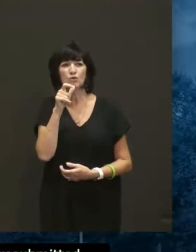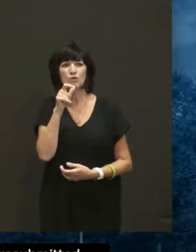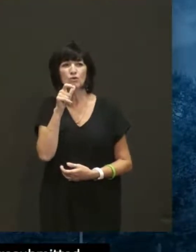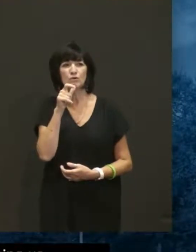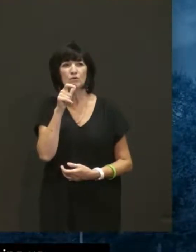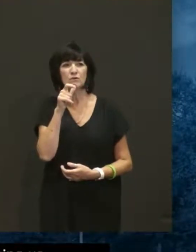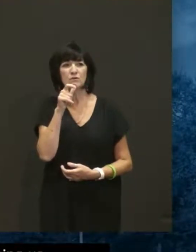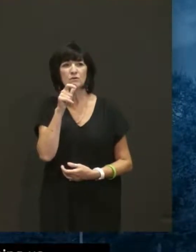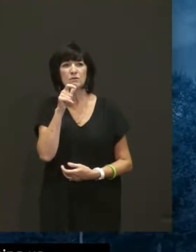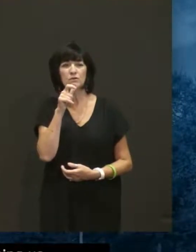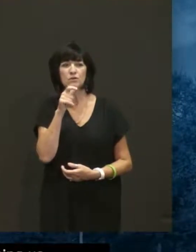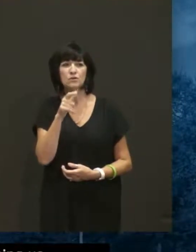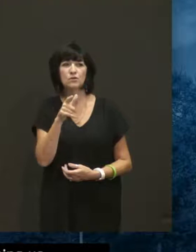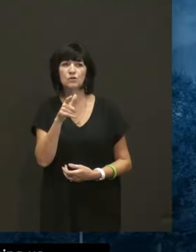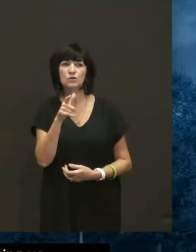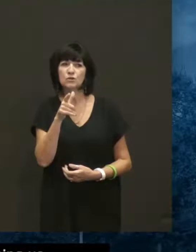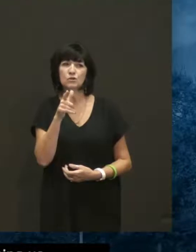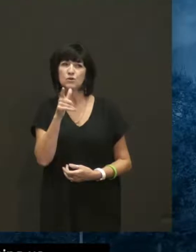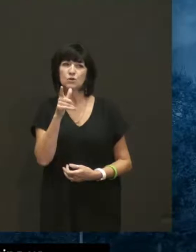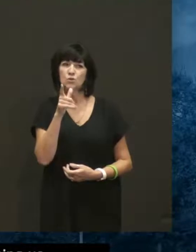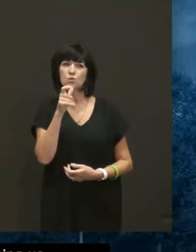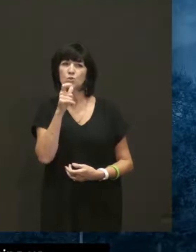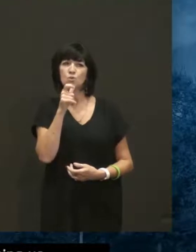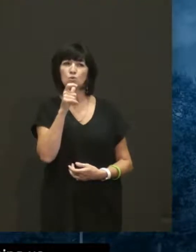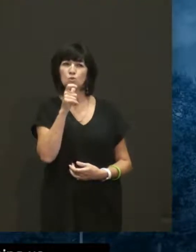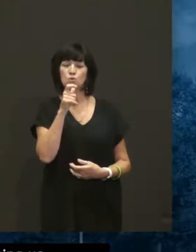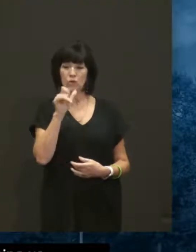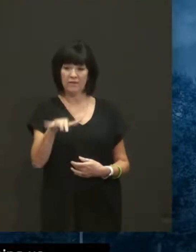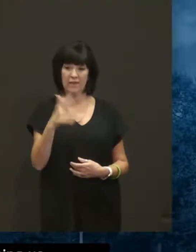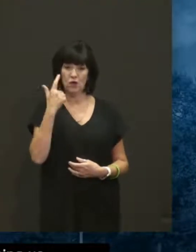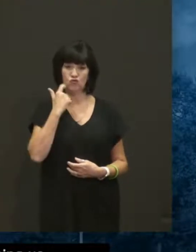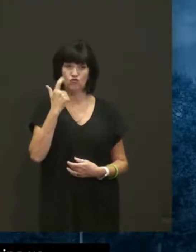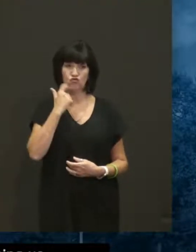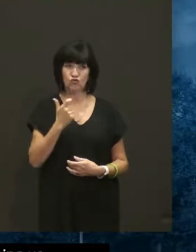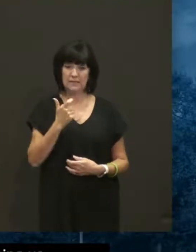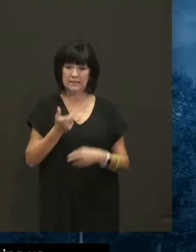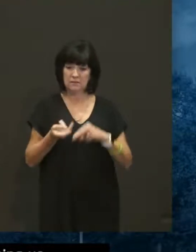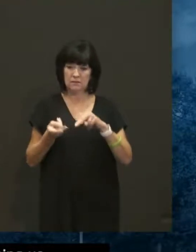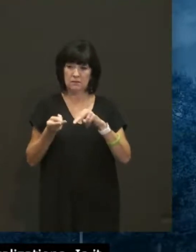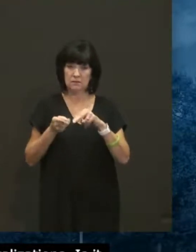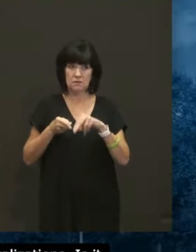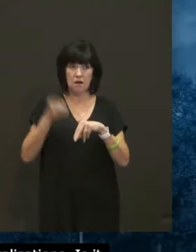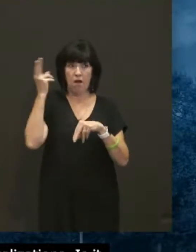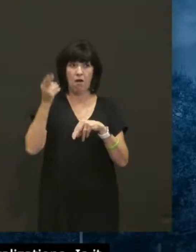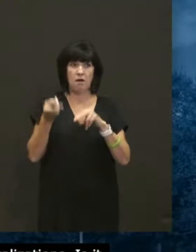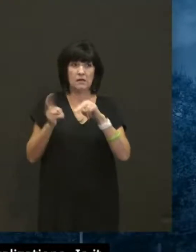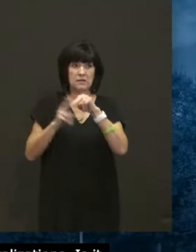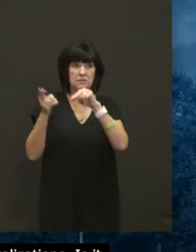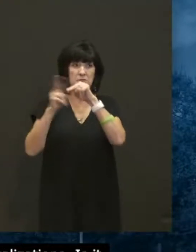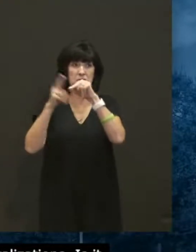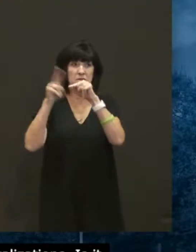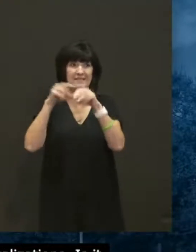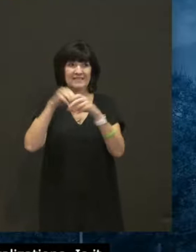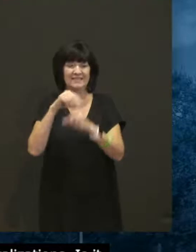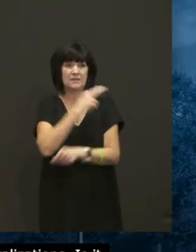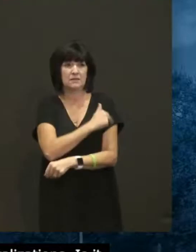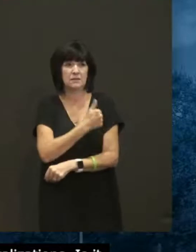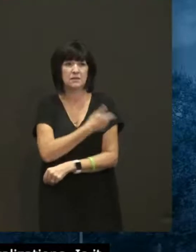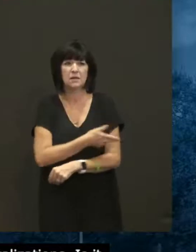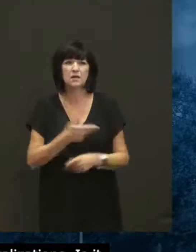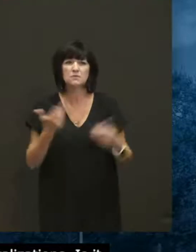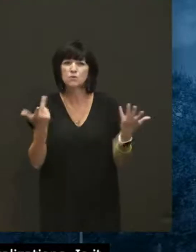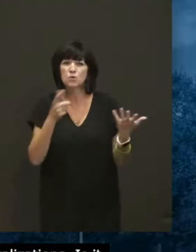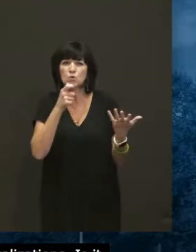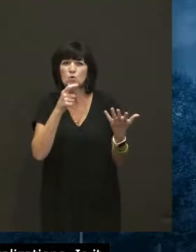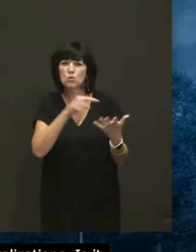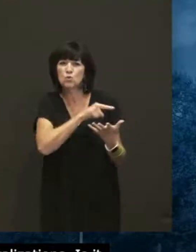recent uptick in hospitalizations? Is it a certain demographic? Is it younger people, older people, people of color?